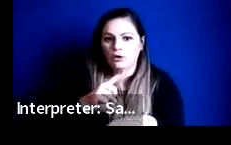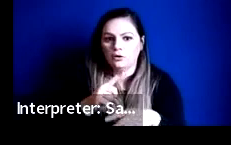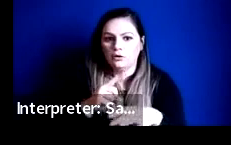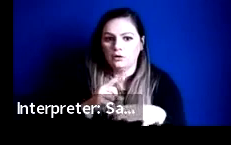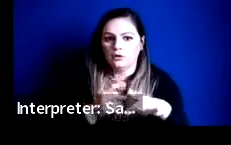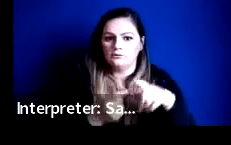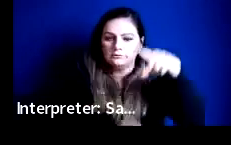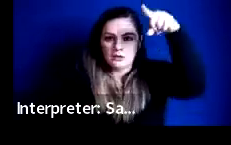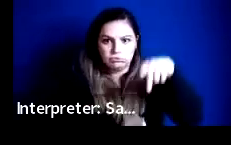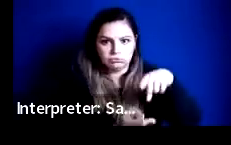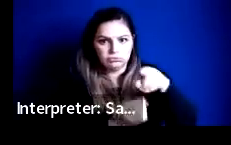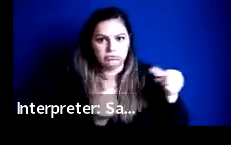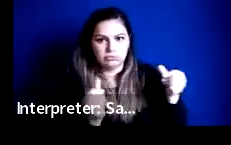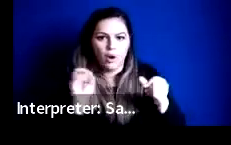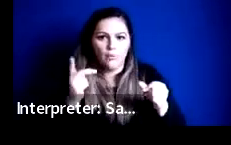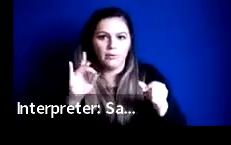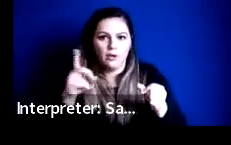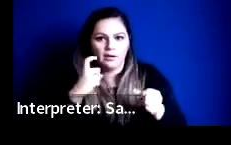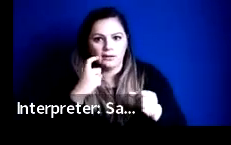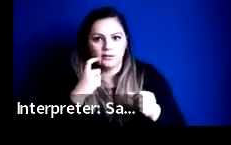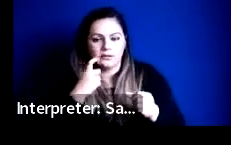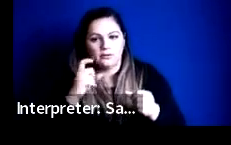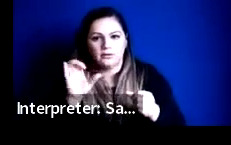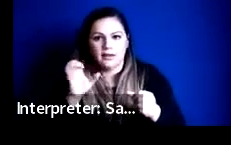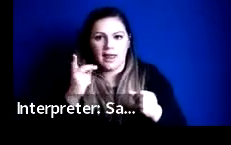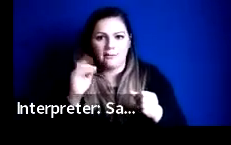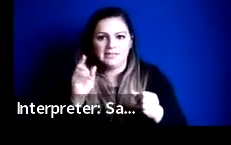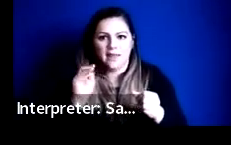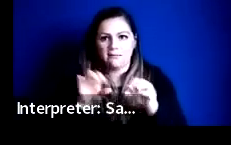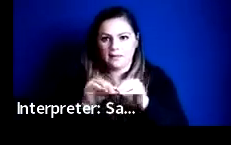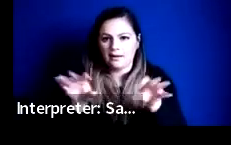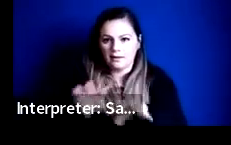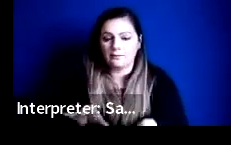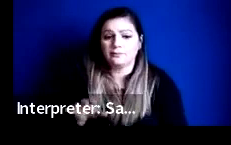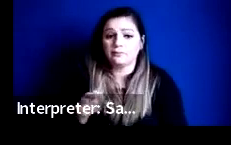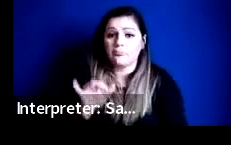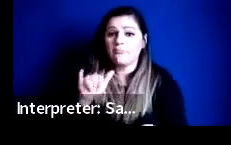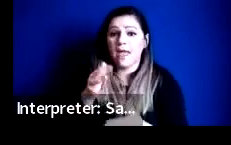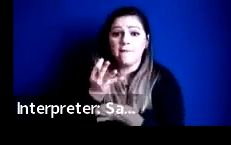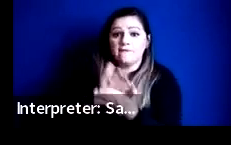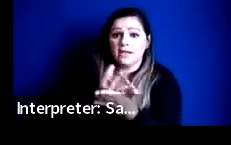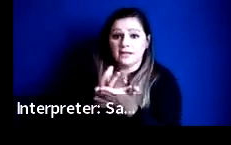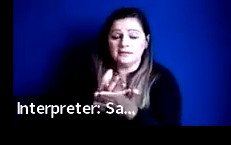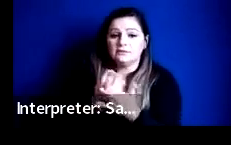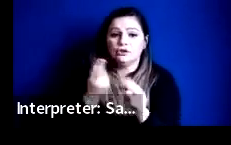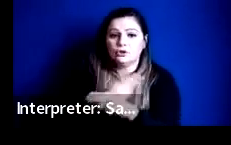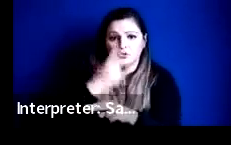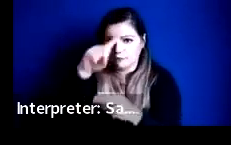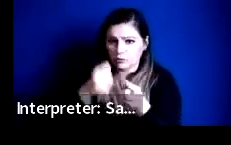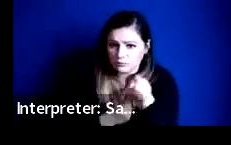epidemic. And these funds have been used to support and develop amazing